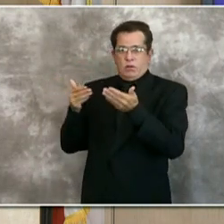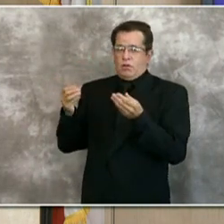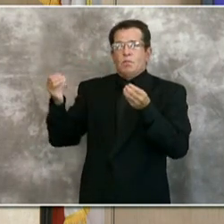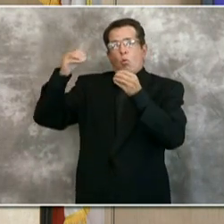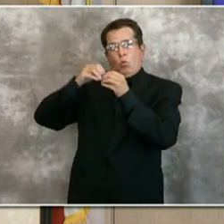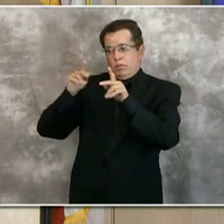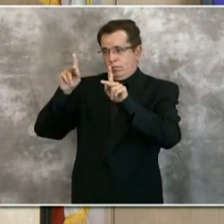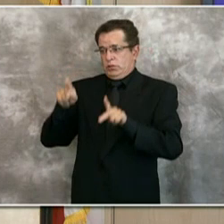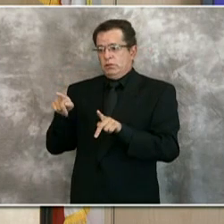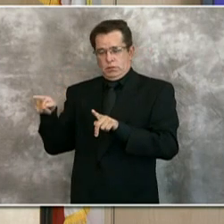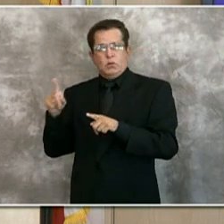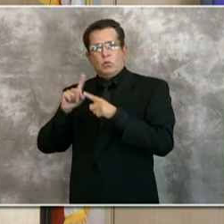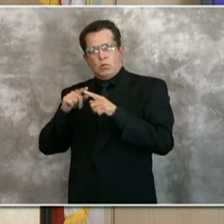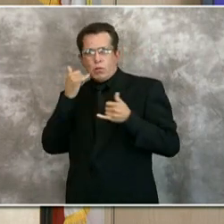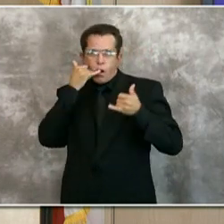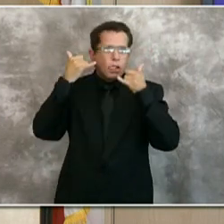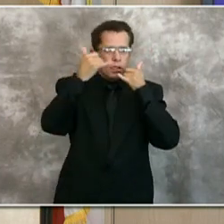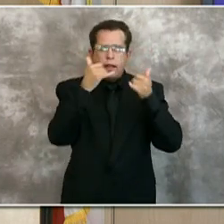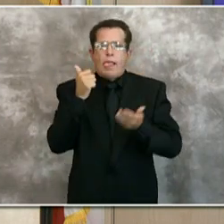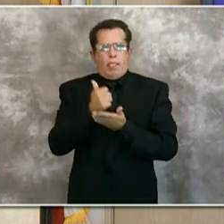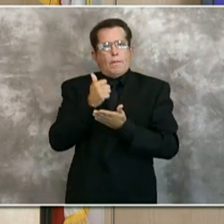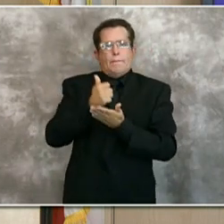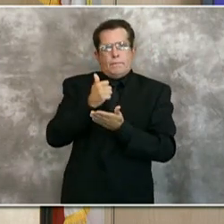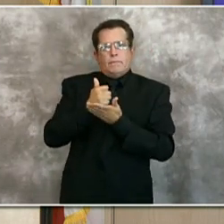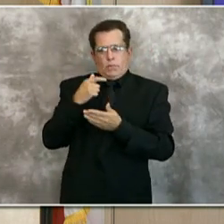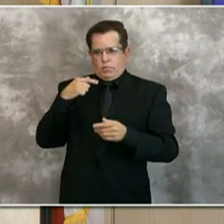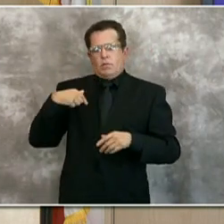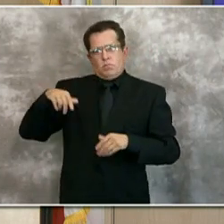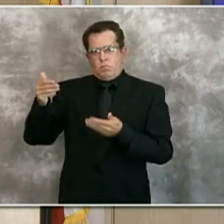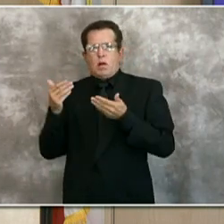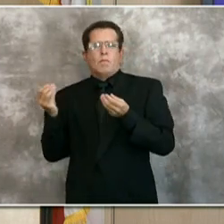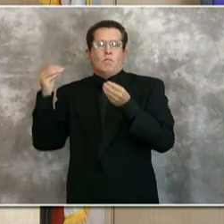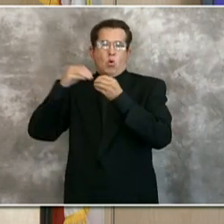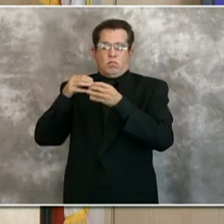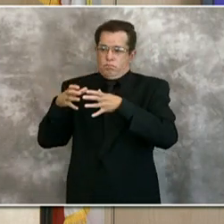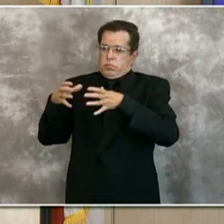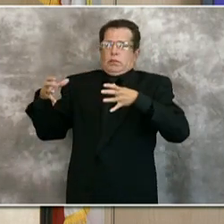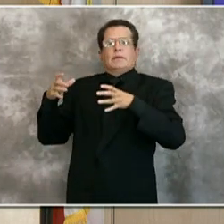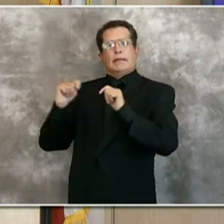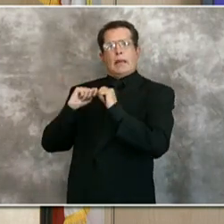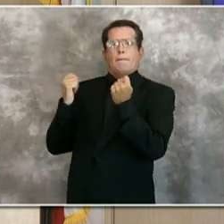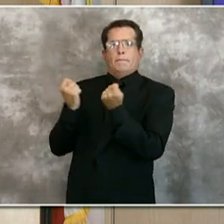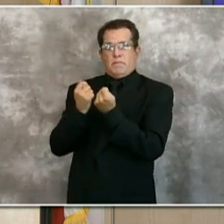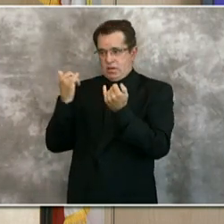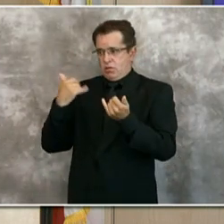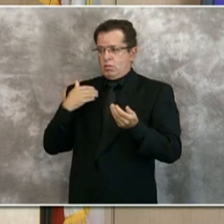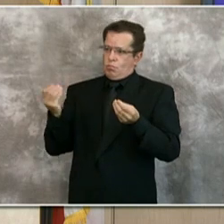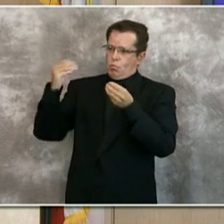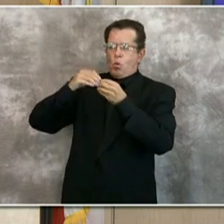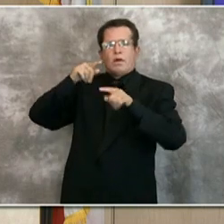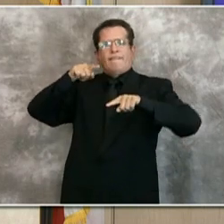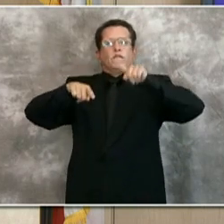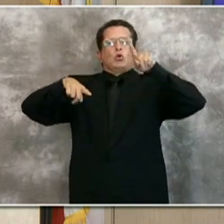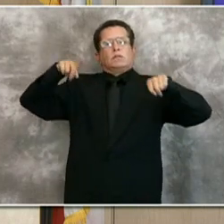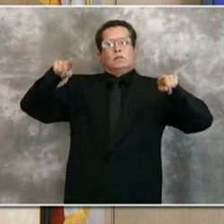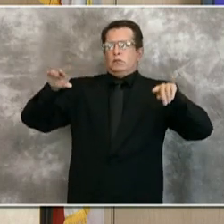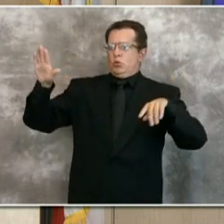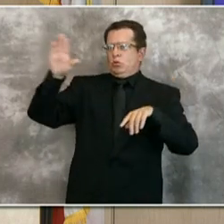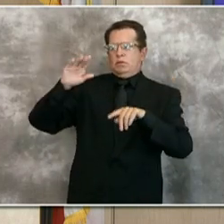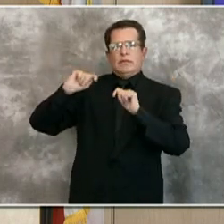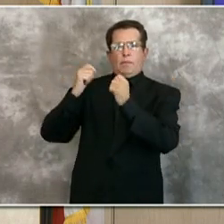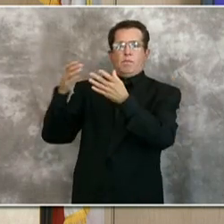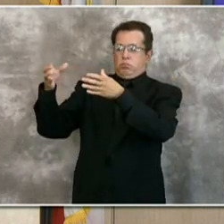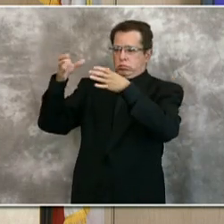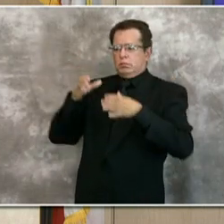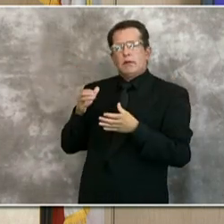to keep up with the new cases, we have had a very diverse workforce of individuals who've come in. But COVID is